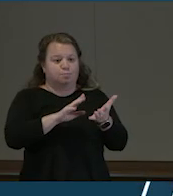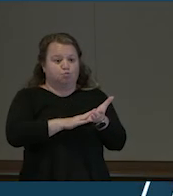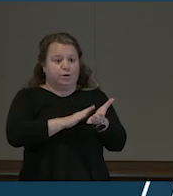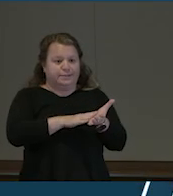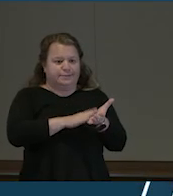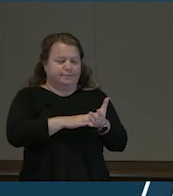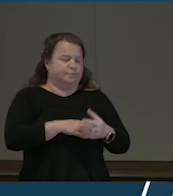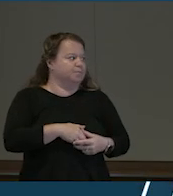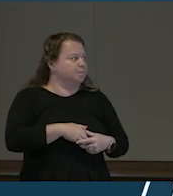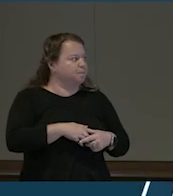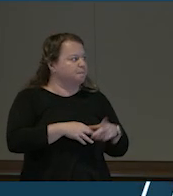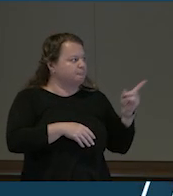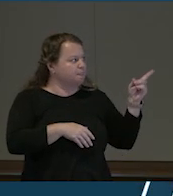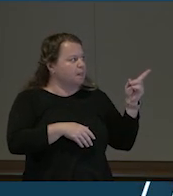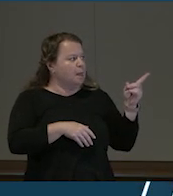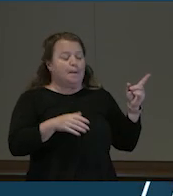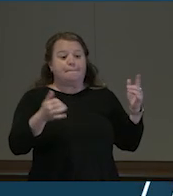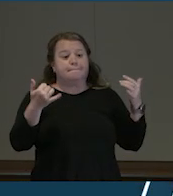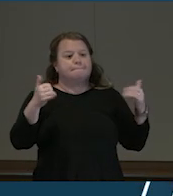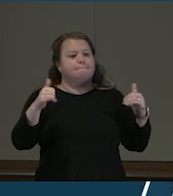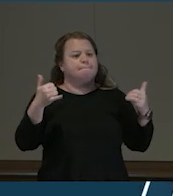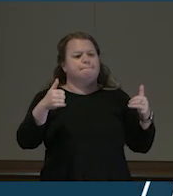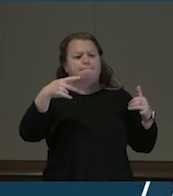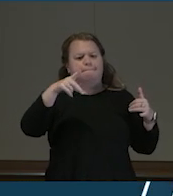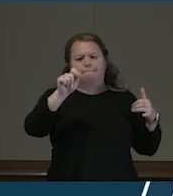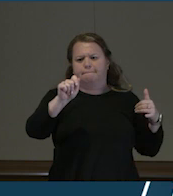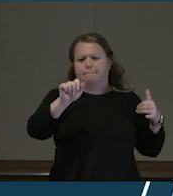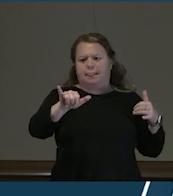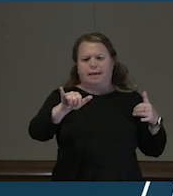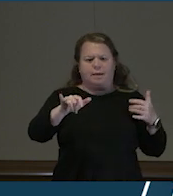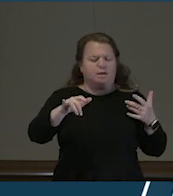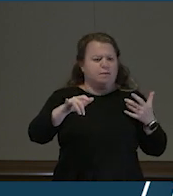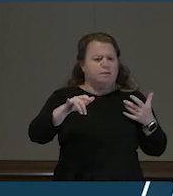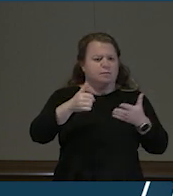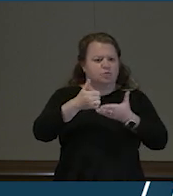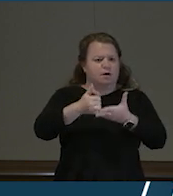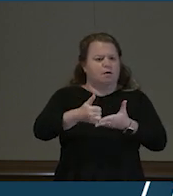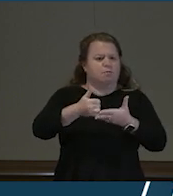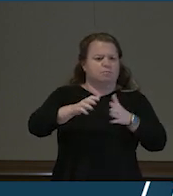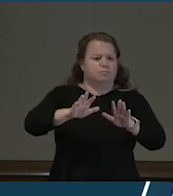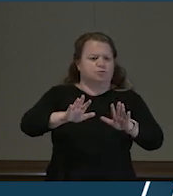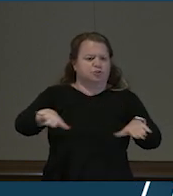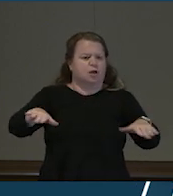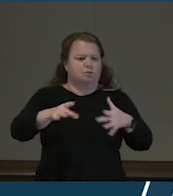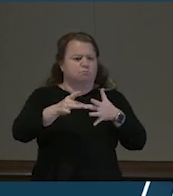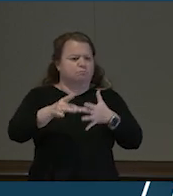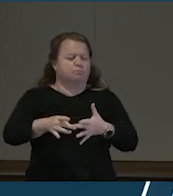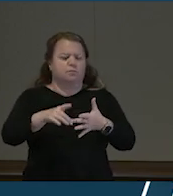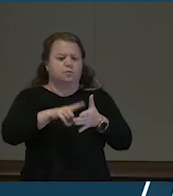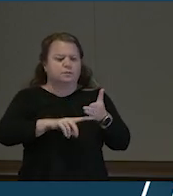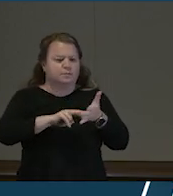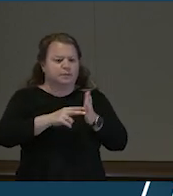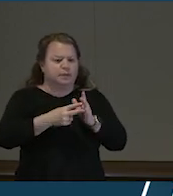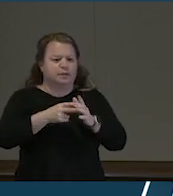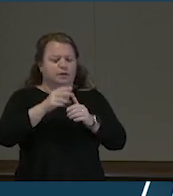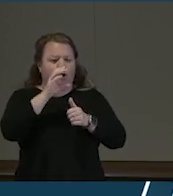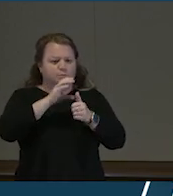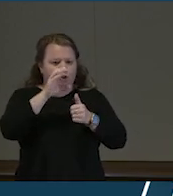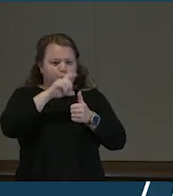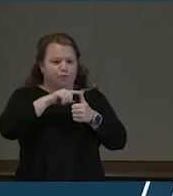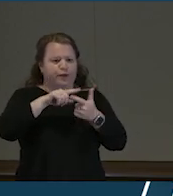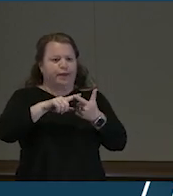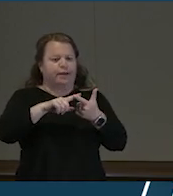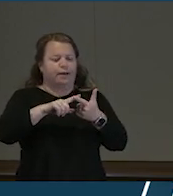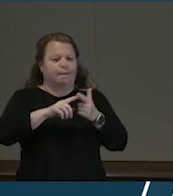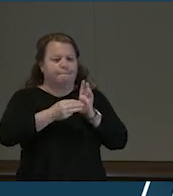Now, I keep saying play, but what I mean is play that is child-directed play. So what is that? We're observing, we're modeling, and we're